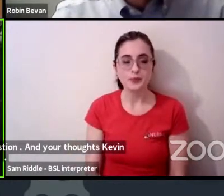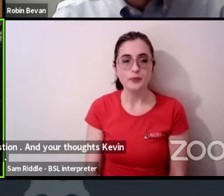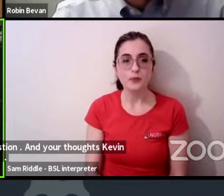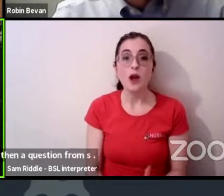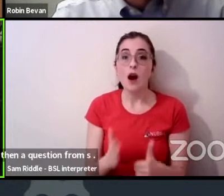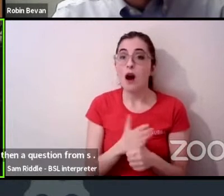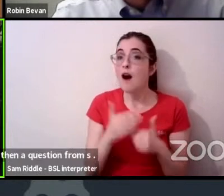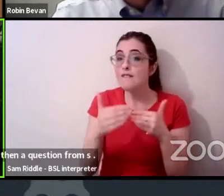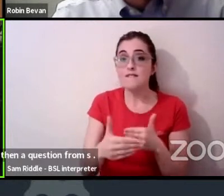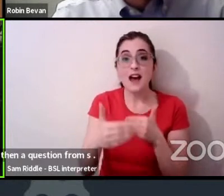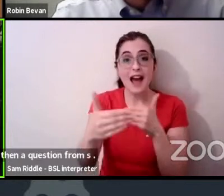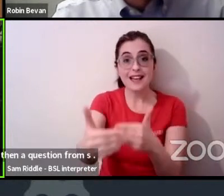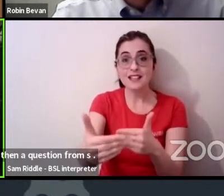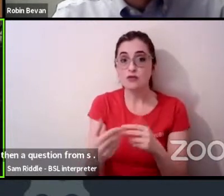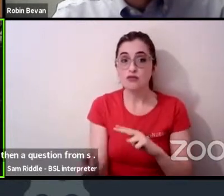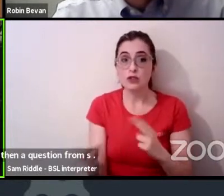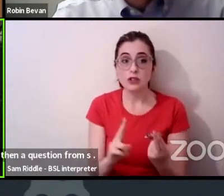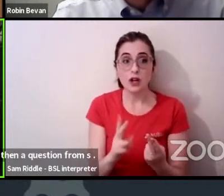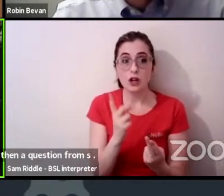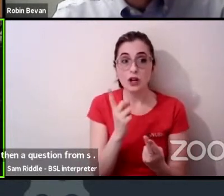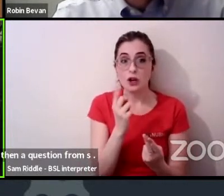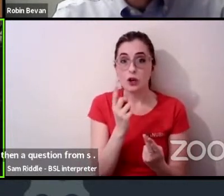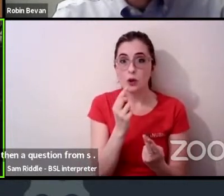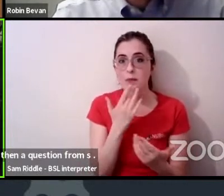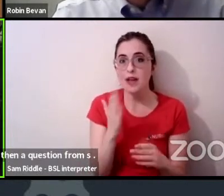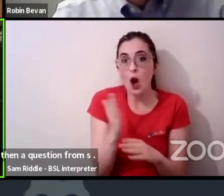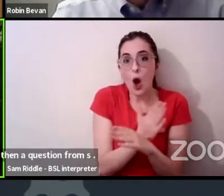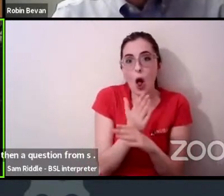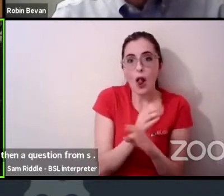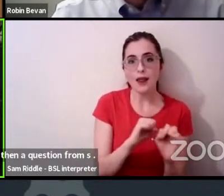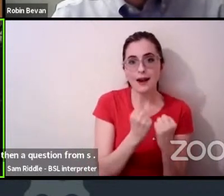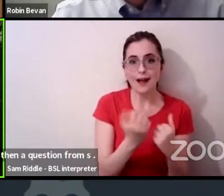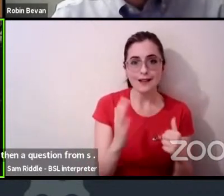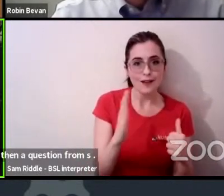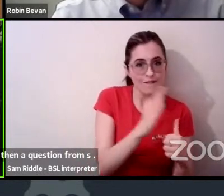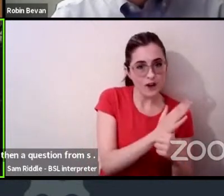could easily be infant classes back first, followed